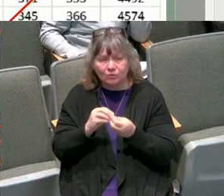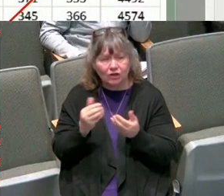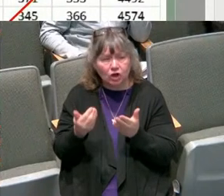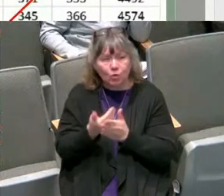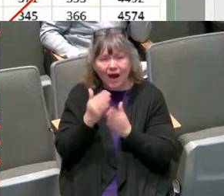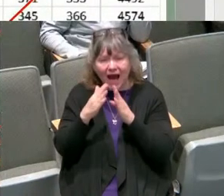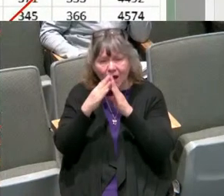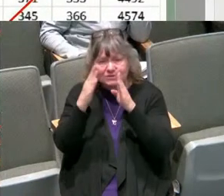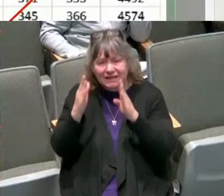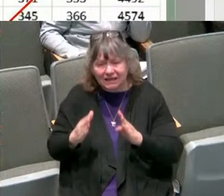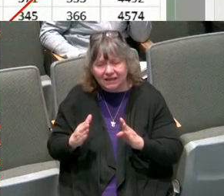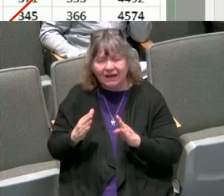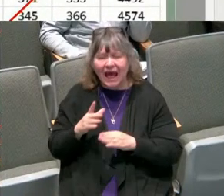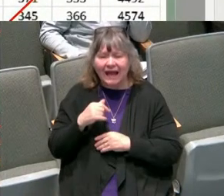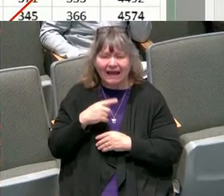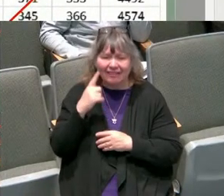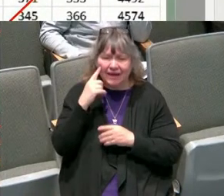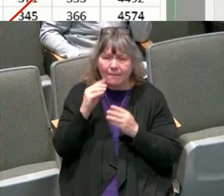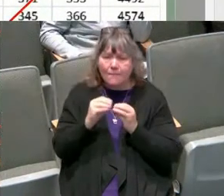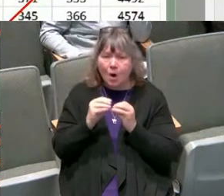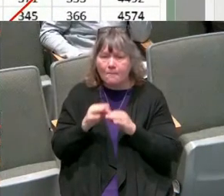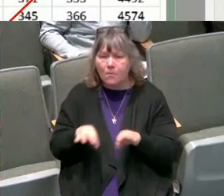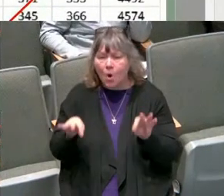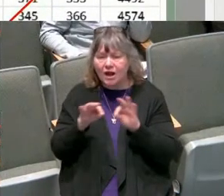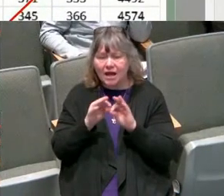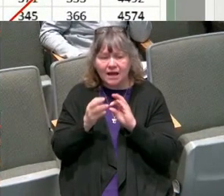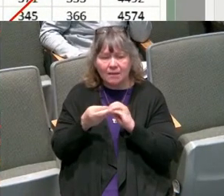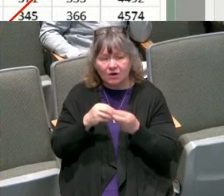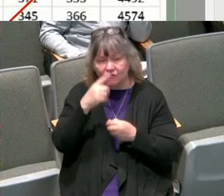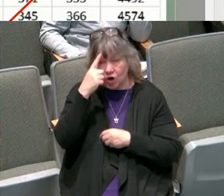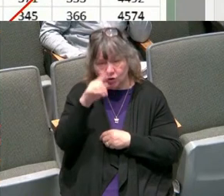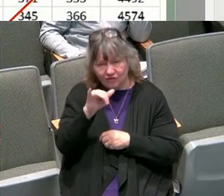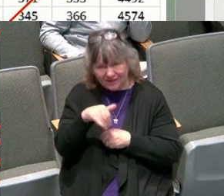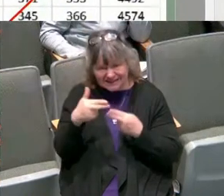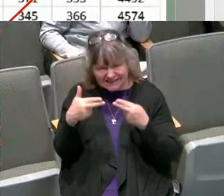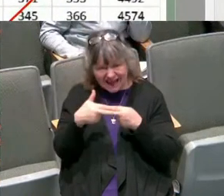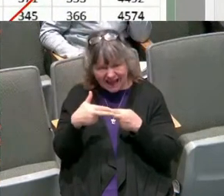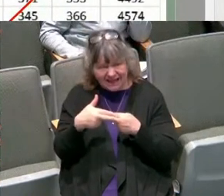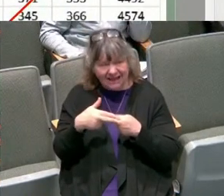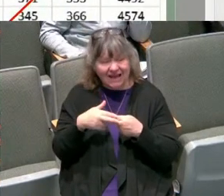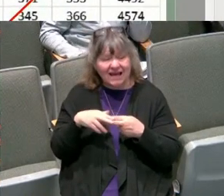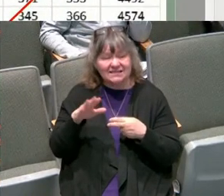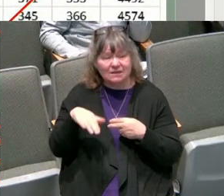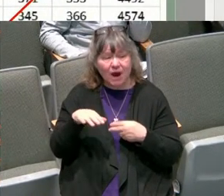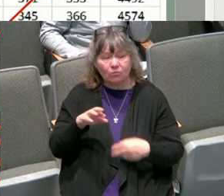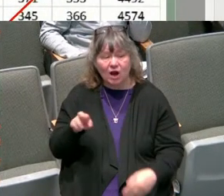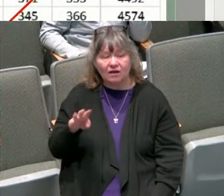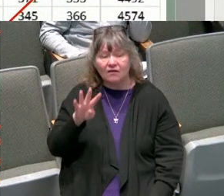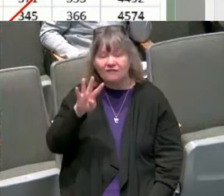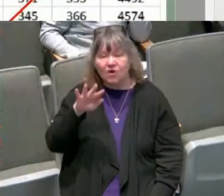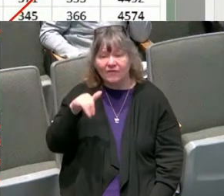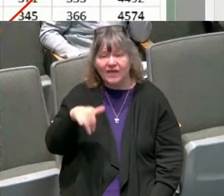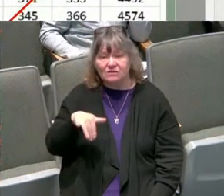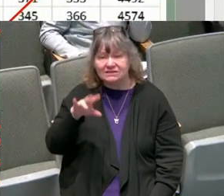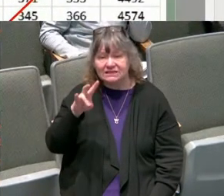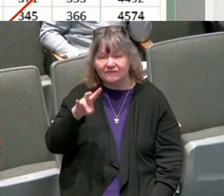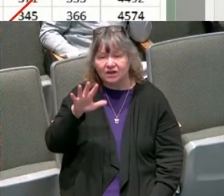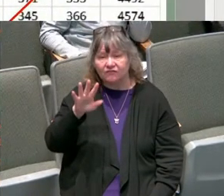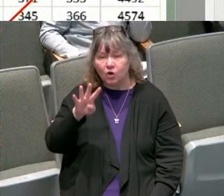new housing and I think in more important number for you on this slide is the one at the bottom right the